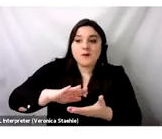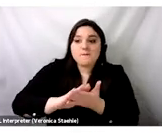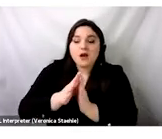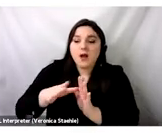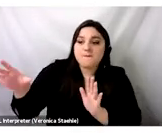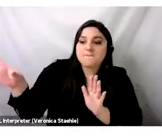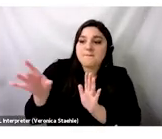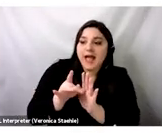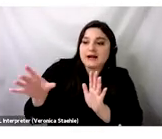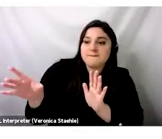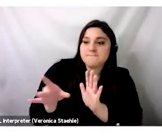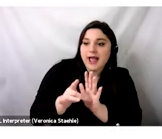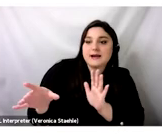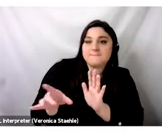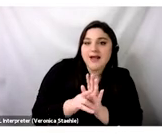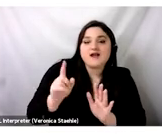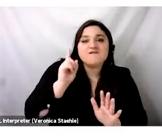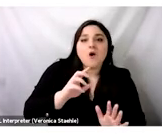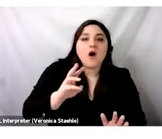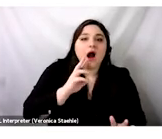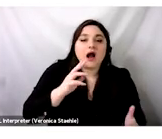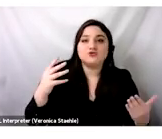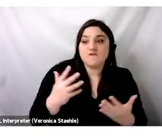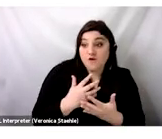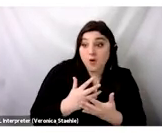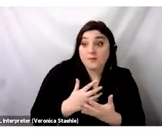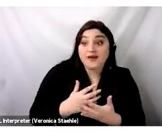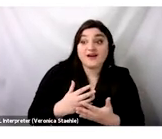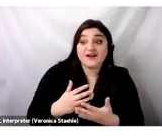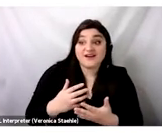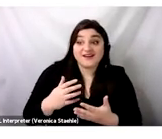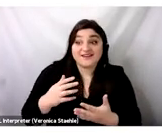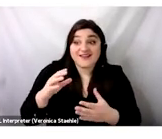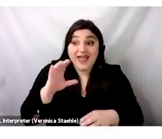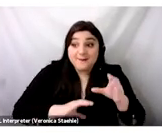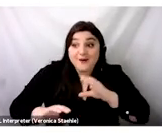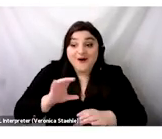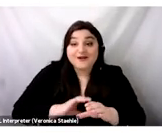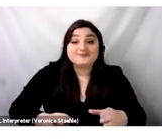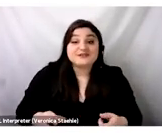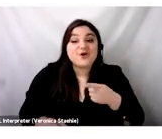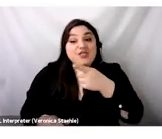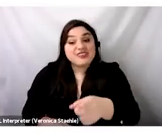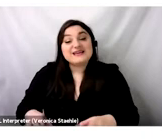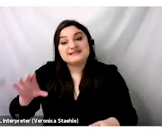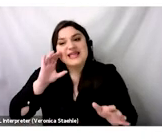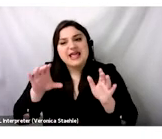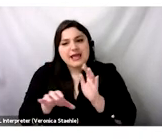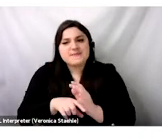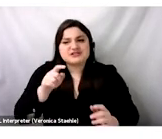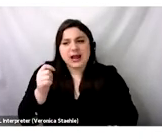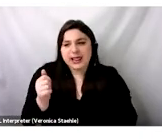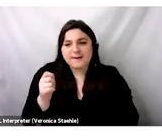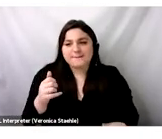toxins. What does that mean? So this is a fantastic graphic, albeit a little bit scary,